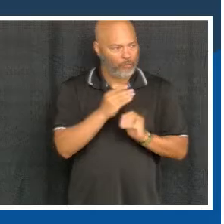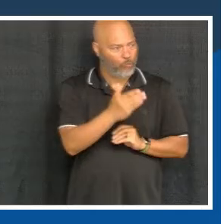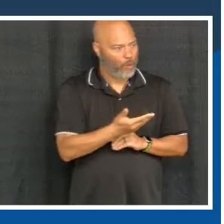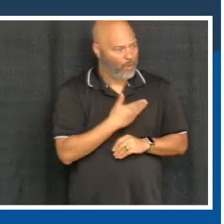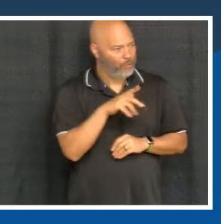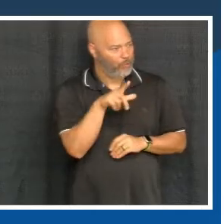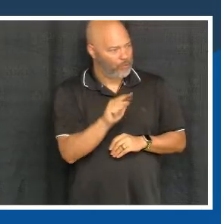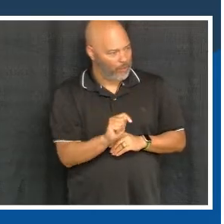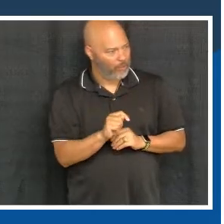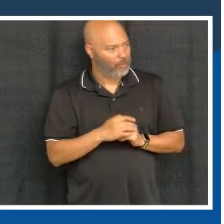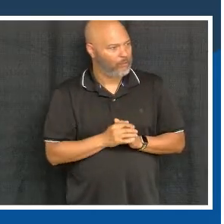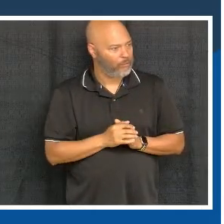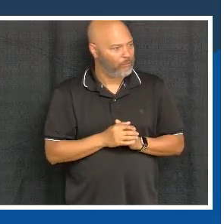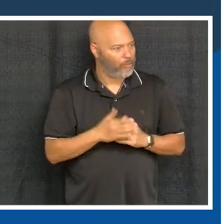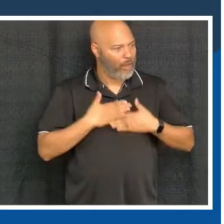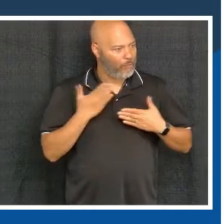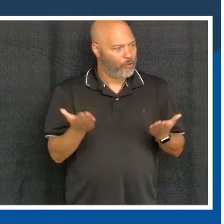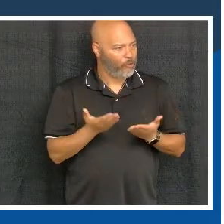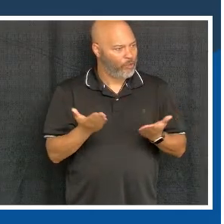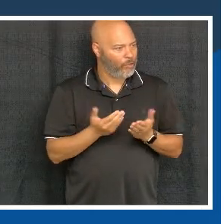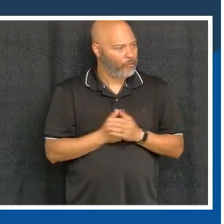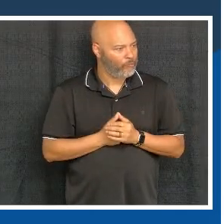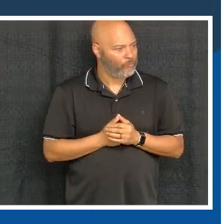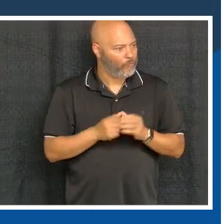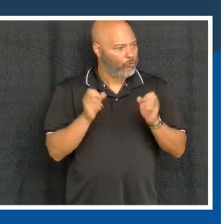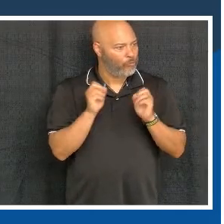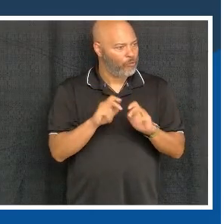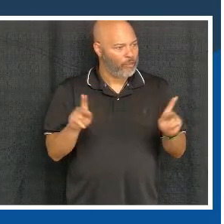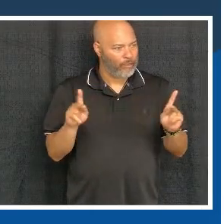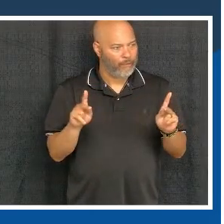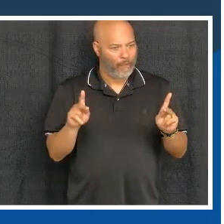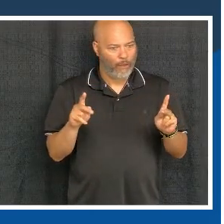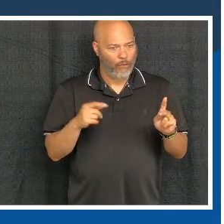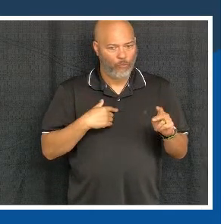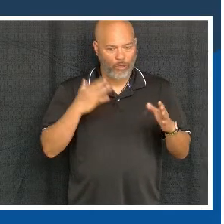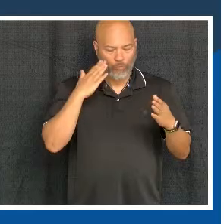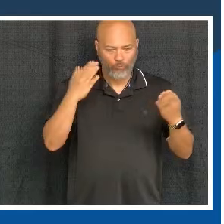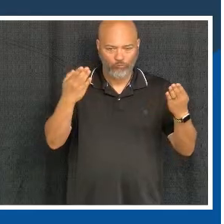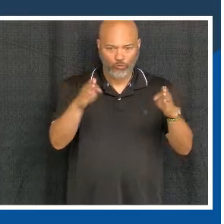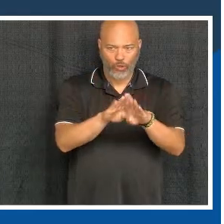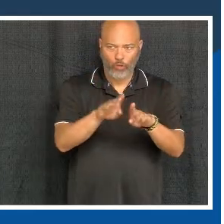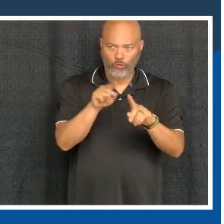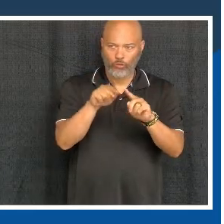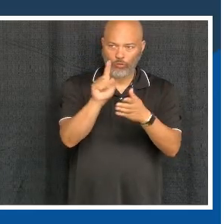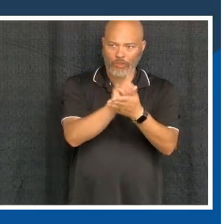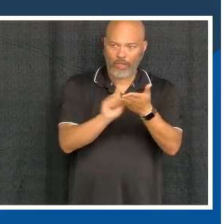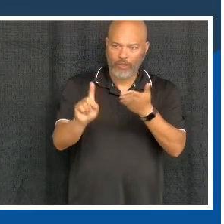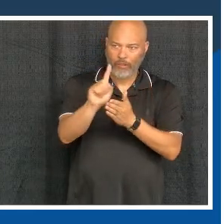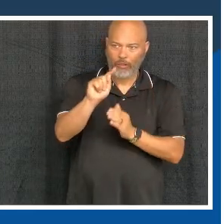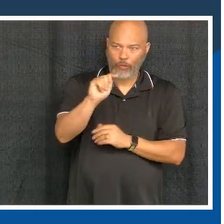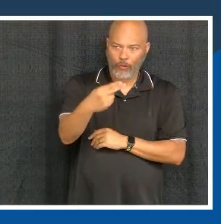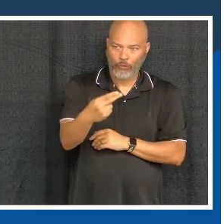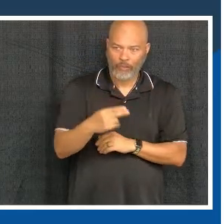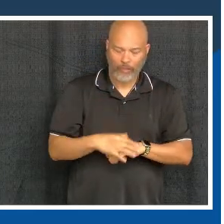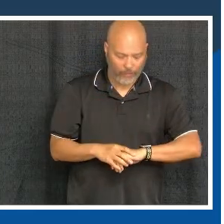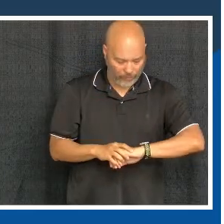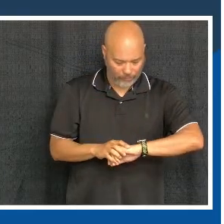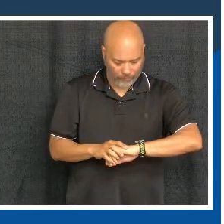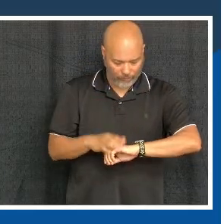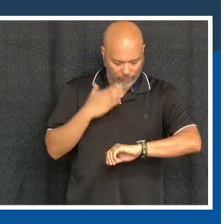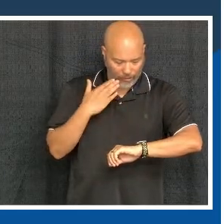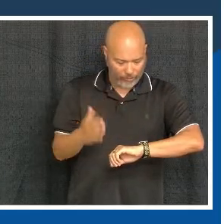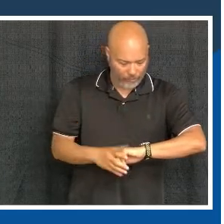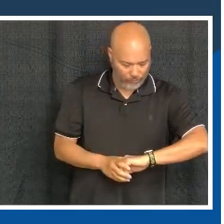Lieutenant Spielhagen. We're glad you're here. All right, we will stand adjourned until next Thursday. Thank you.